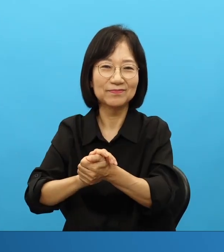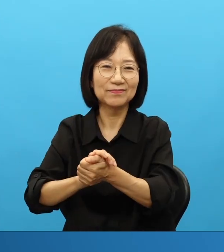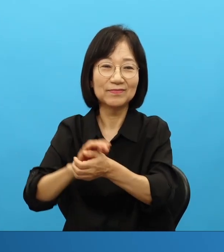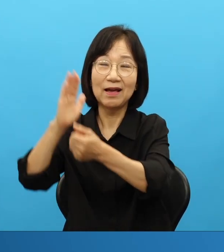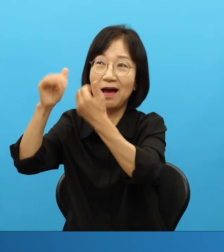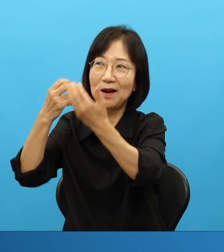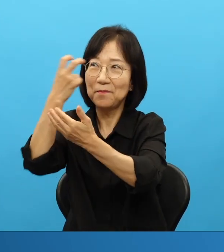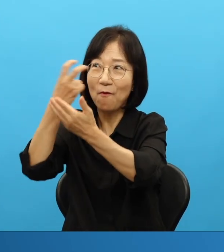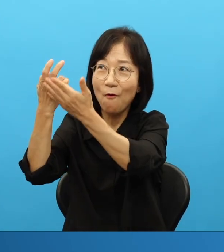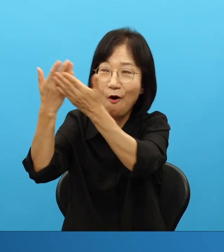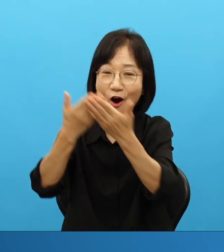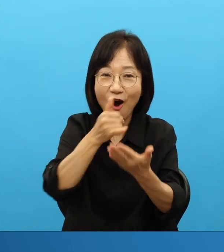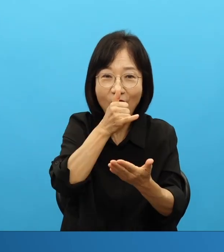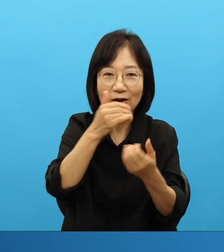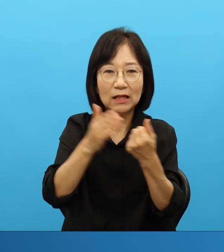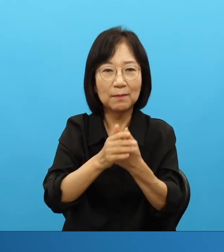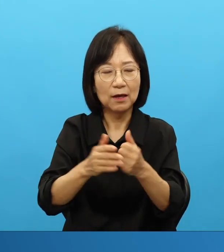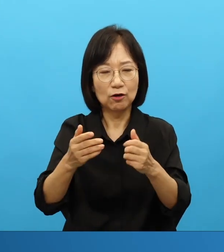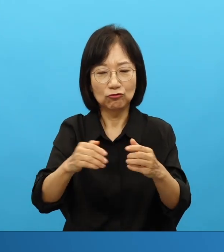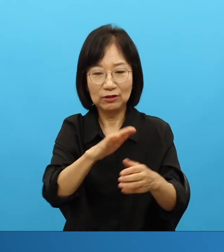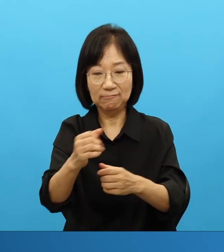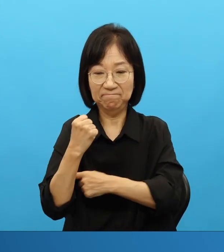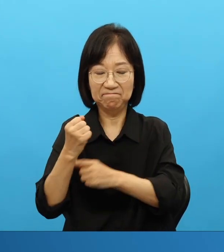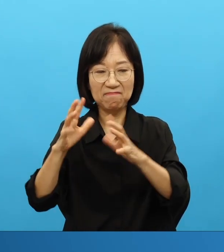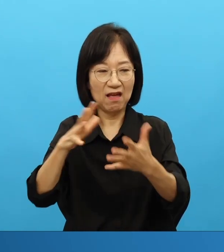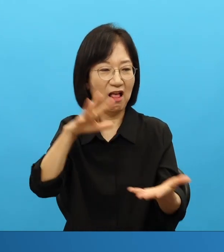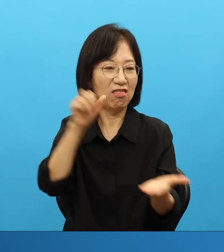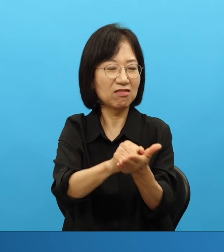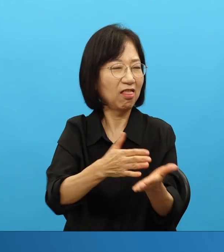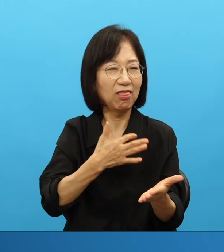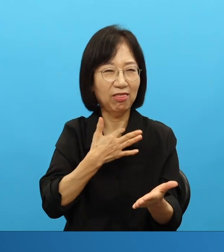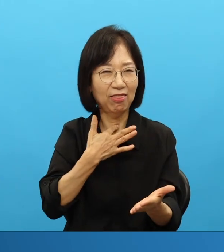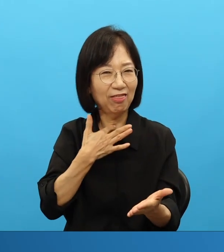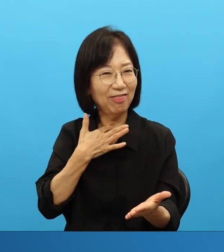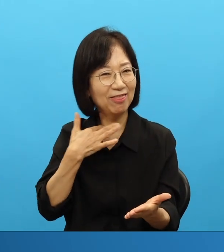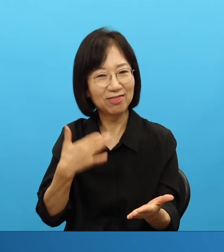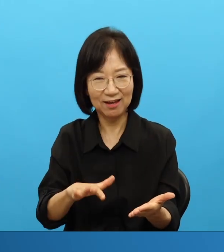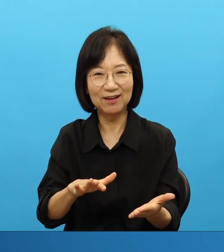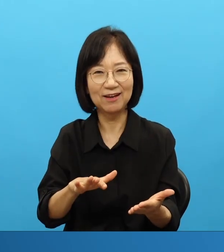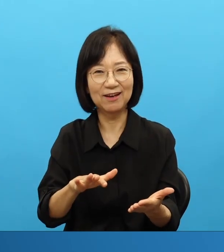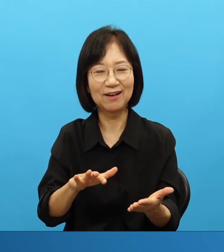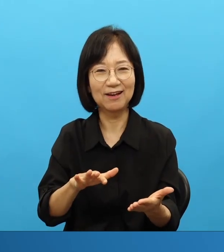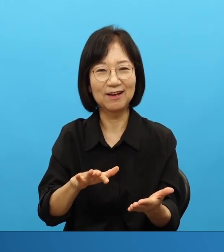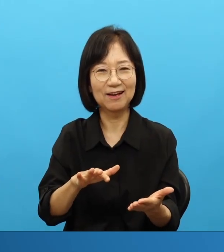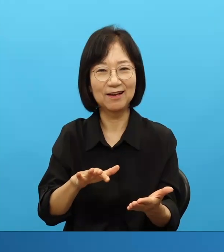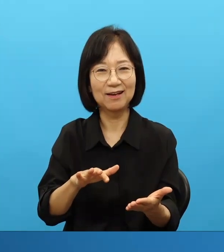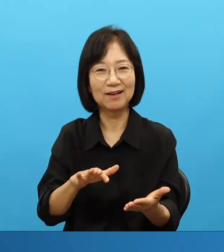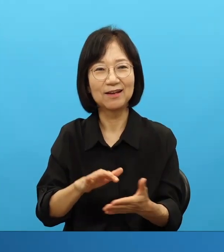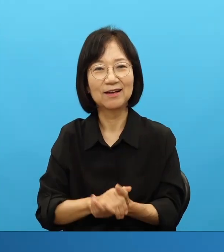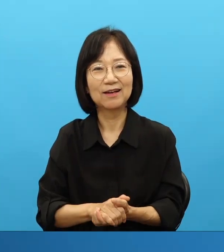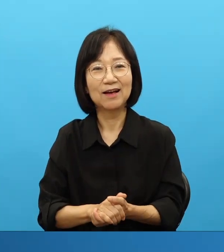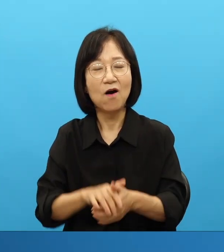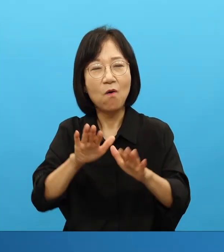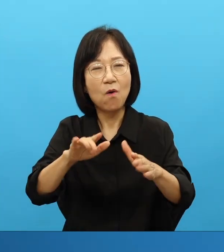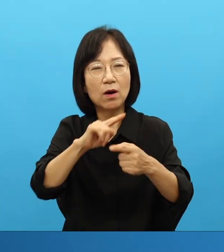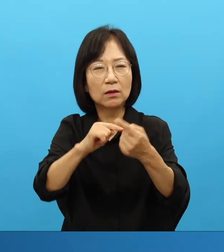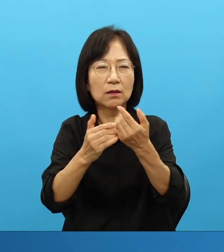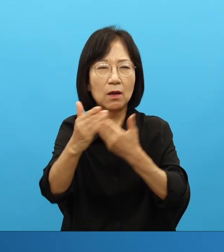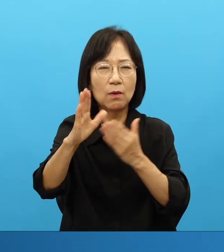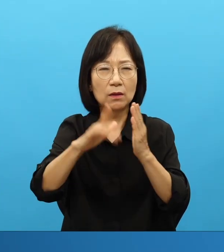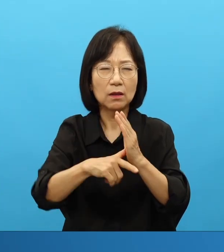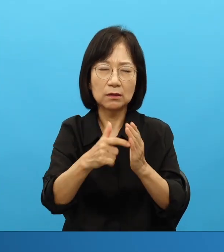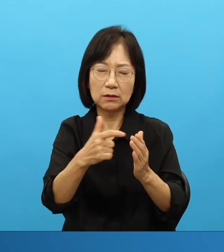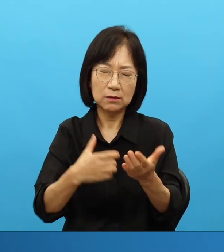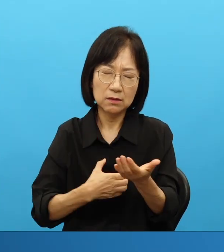the protection of God, thus we were never colonized. This conference